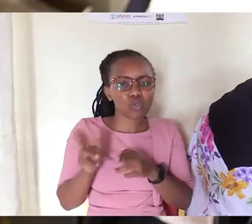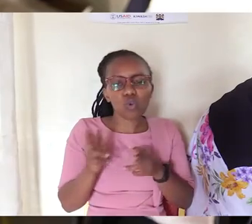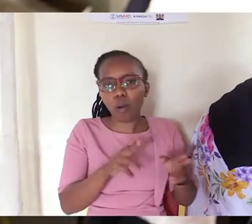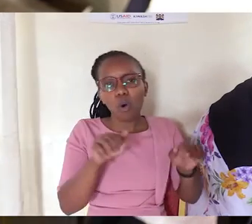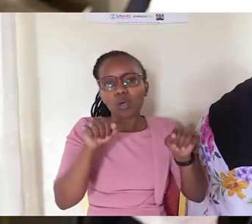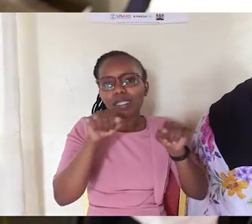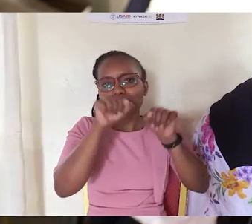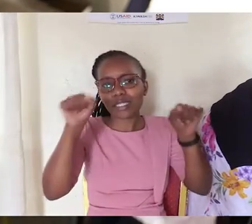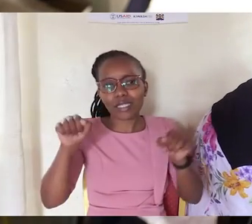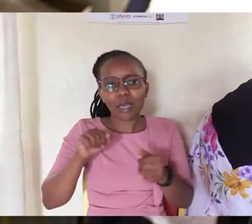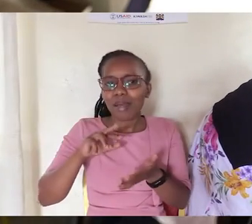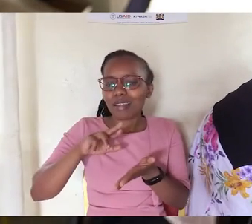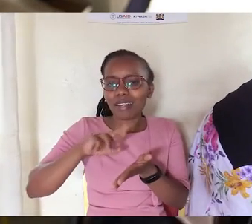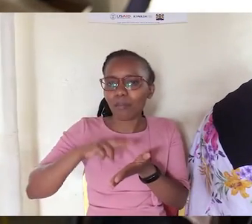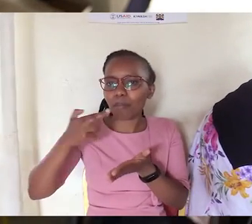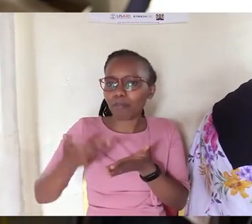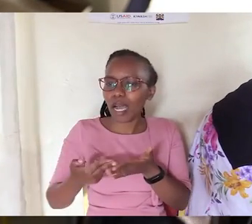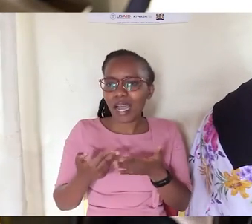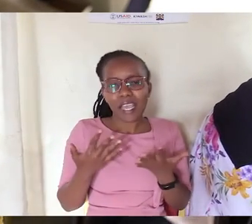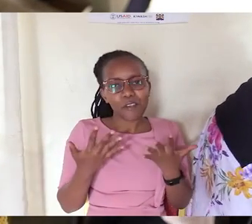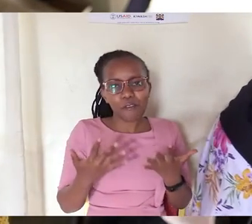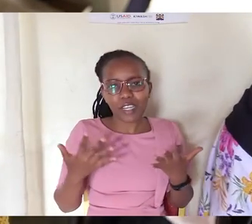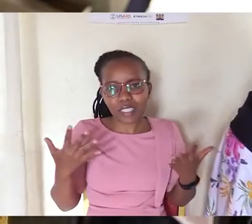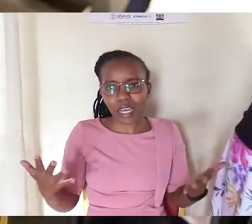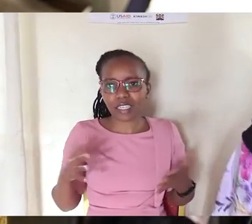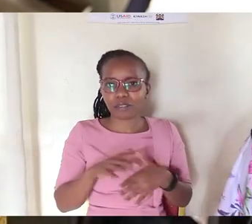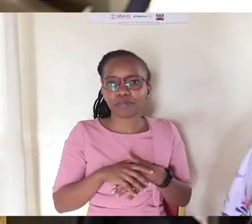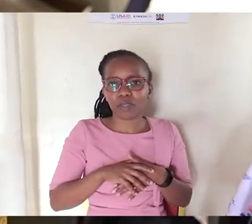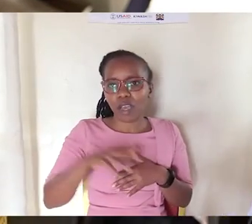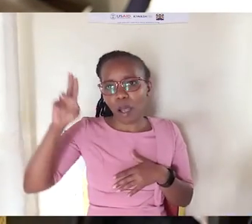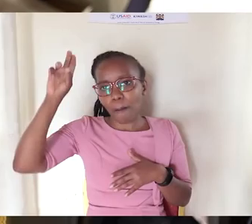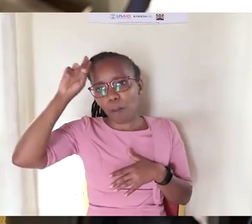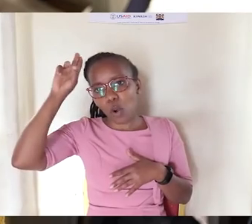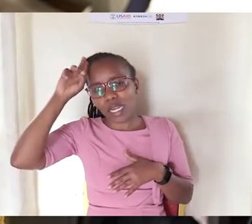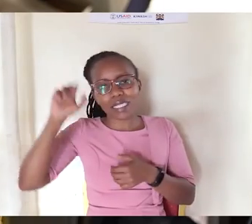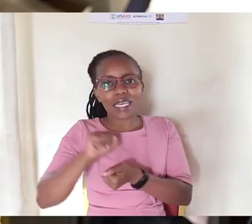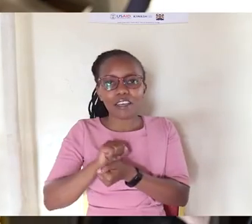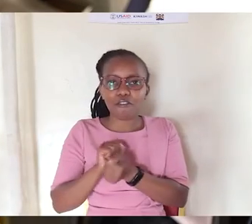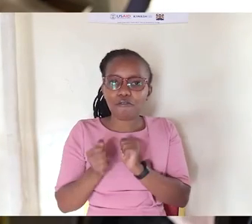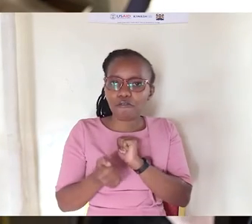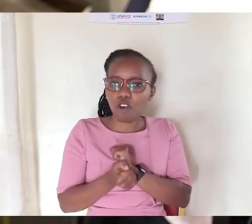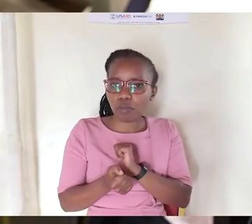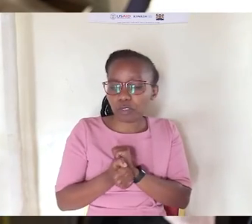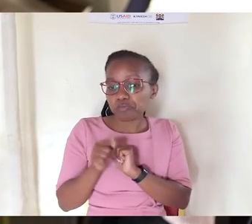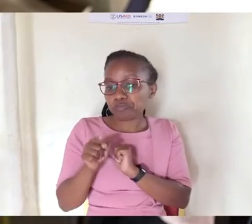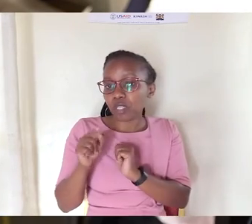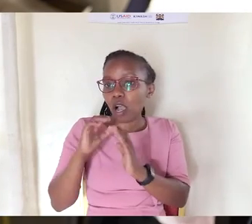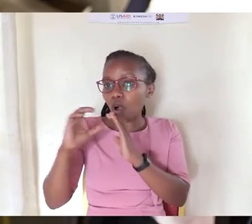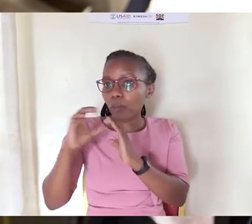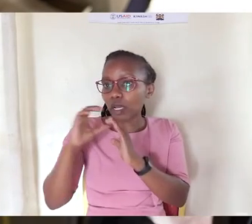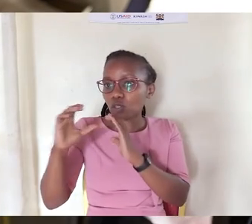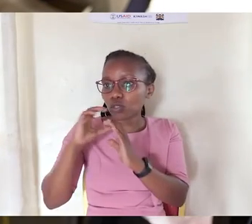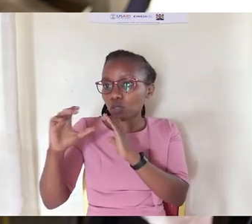systems, resources, infrastructure, police reform. Those conversations we've been